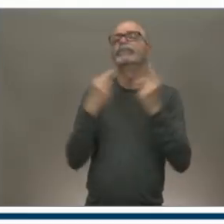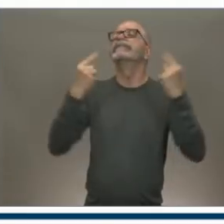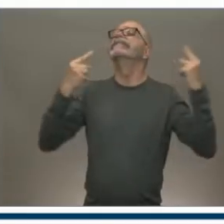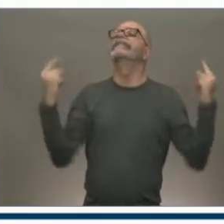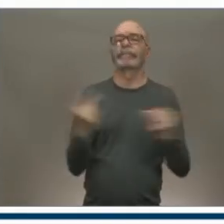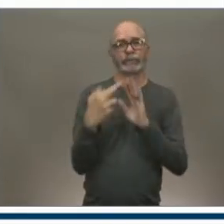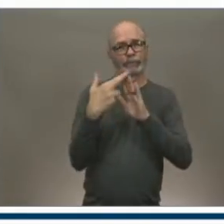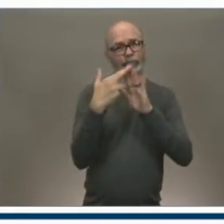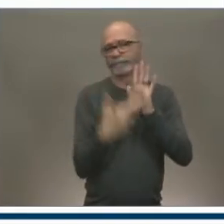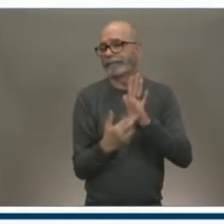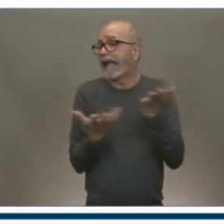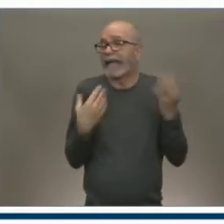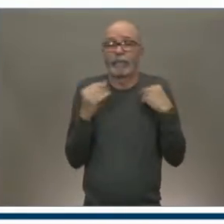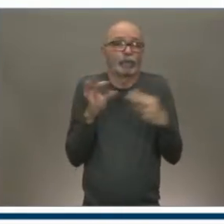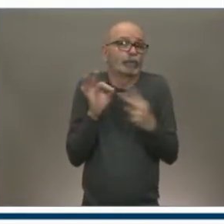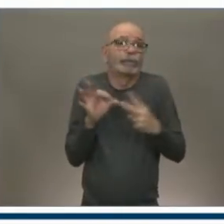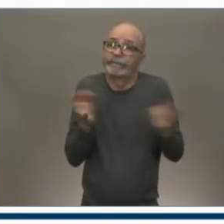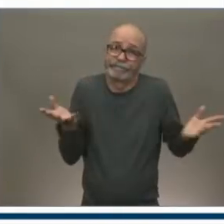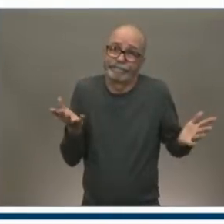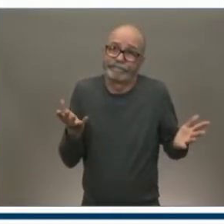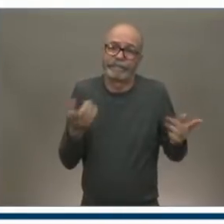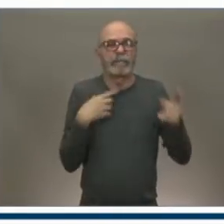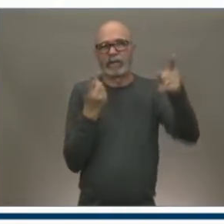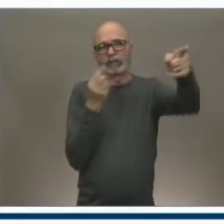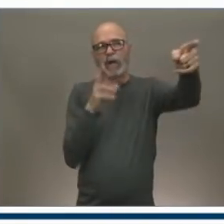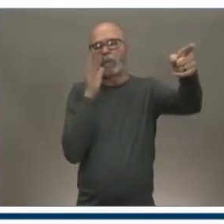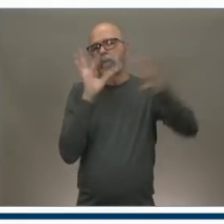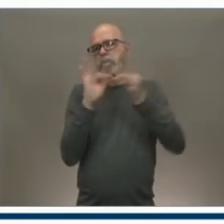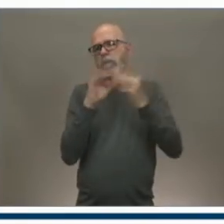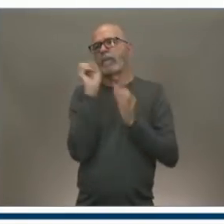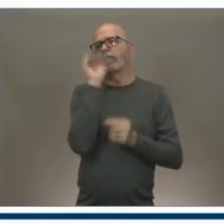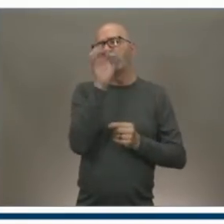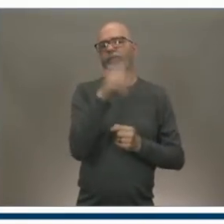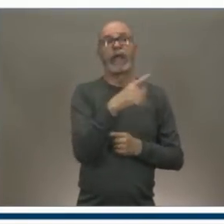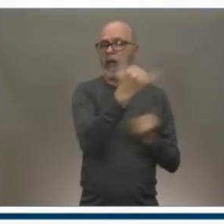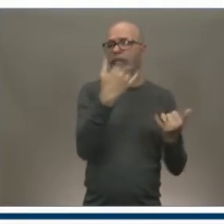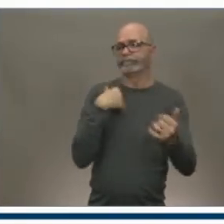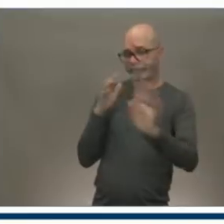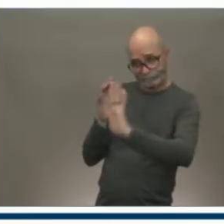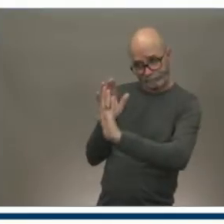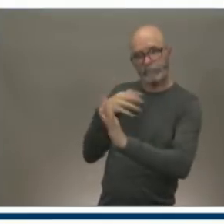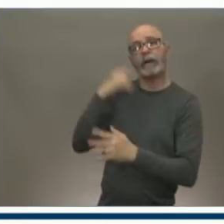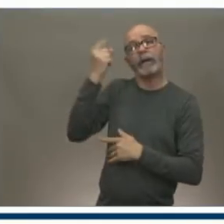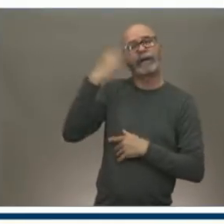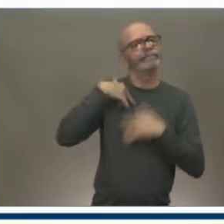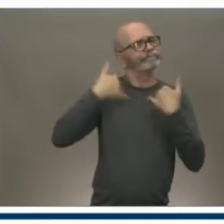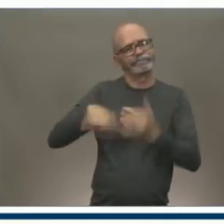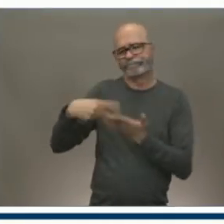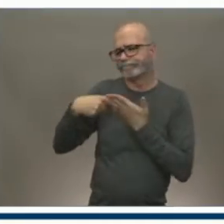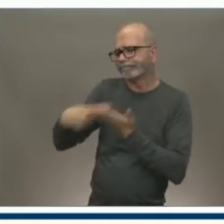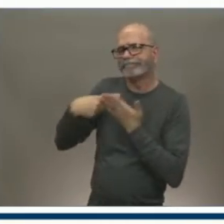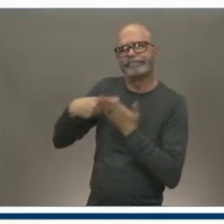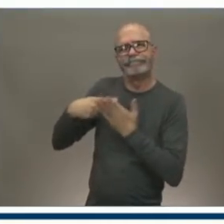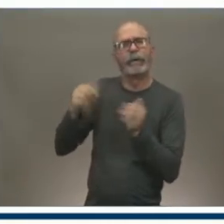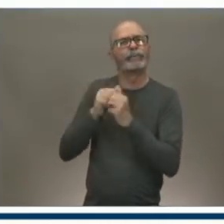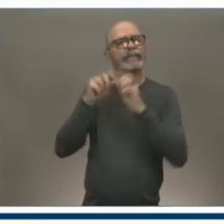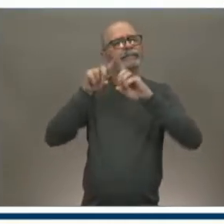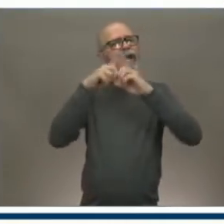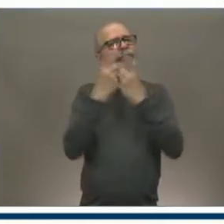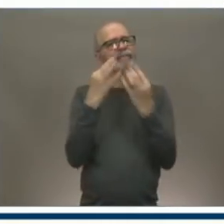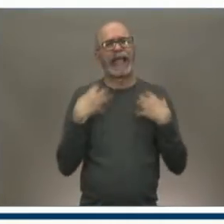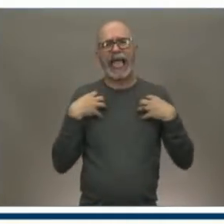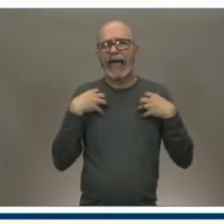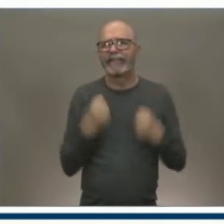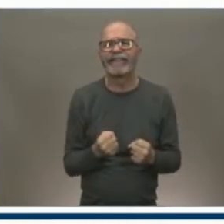are quarantined. But maybe Dr. Strang, you have something on that. Yeah, we're certainly having ongoing discussions with the Department of Health and Wellness at my level with the Deputy